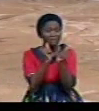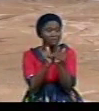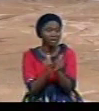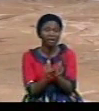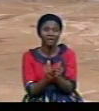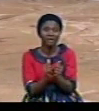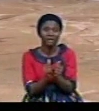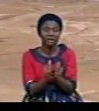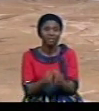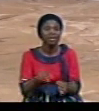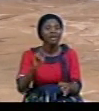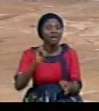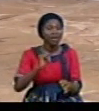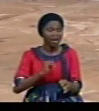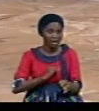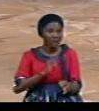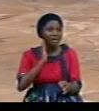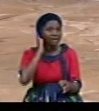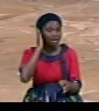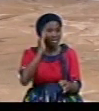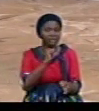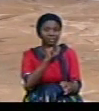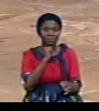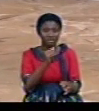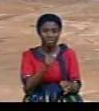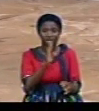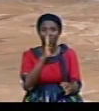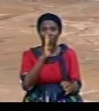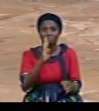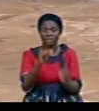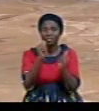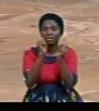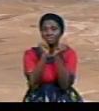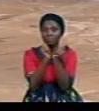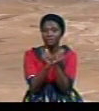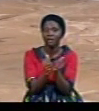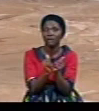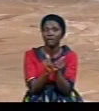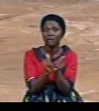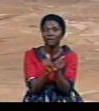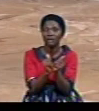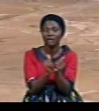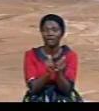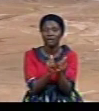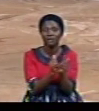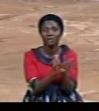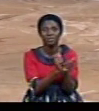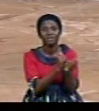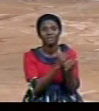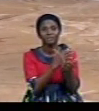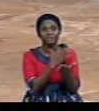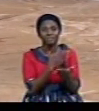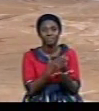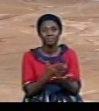shall not be bound I shall not be back